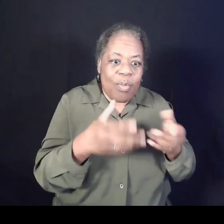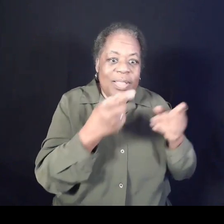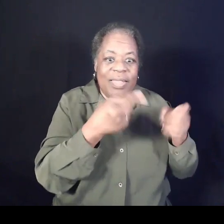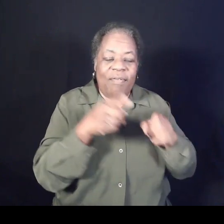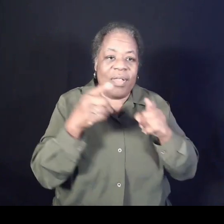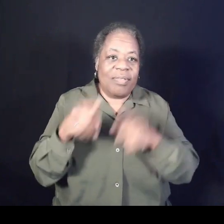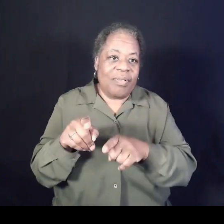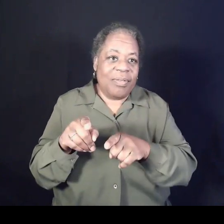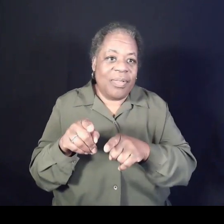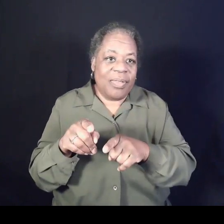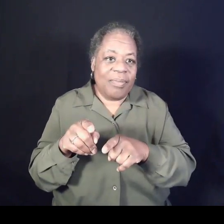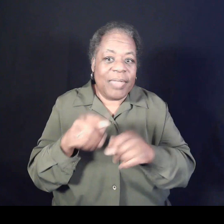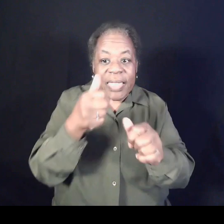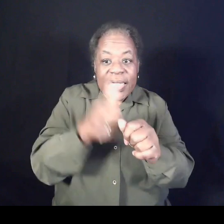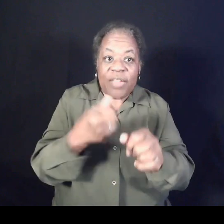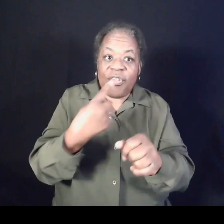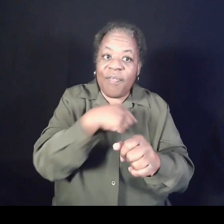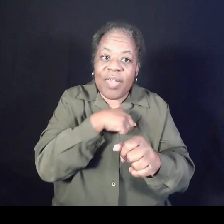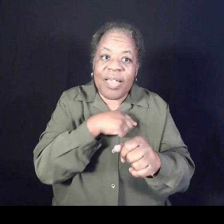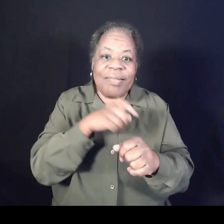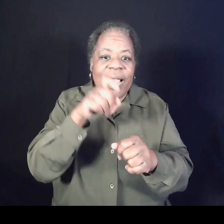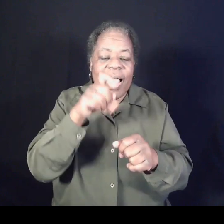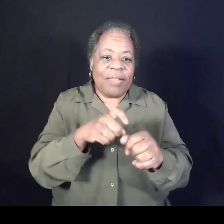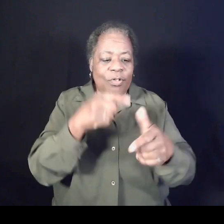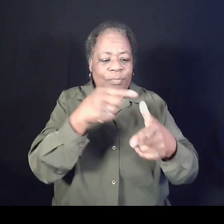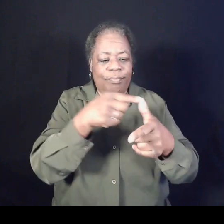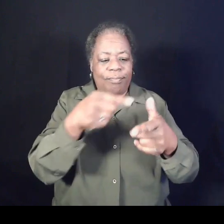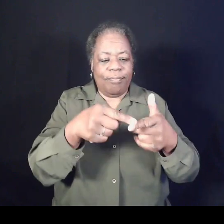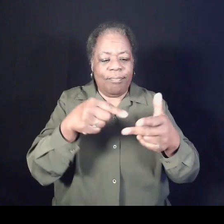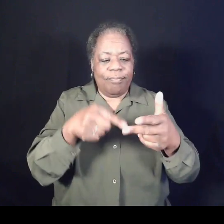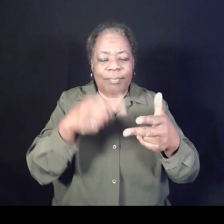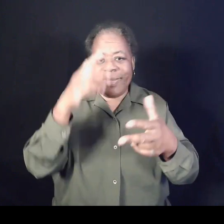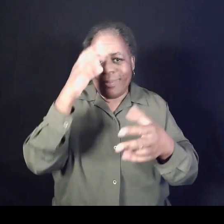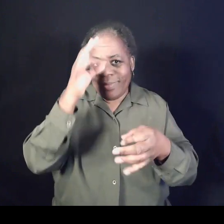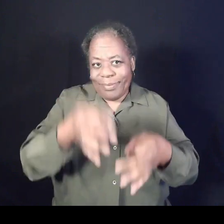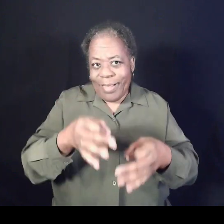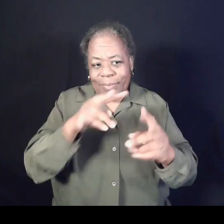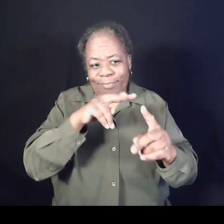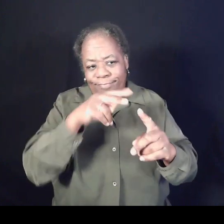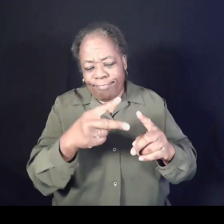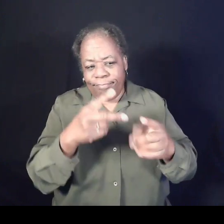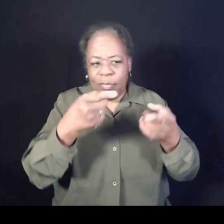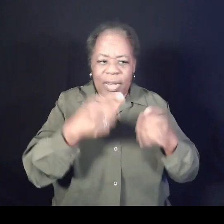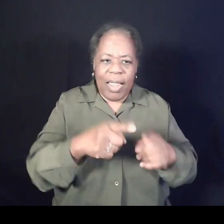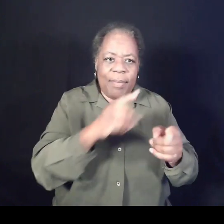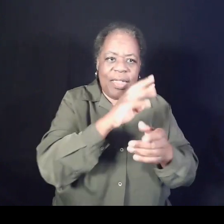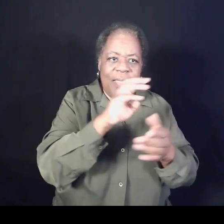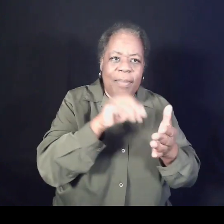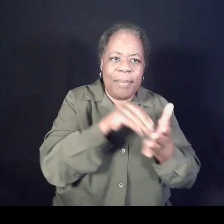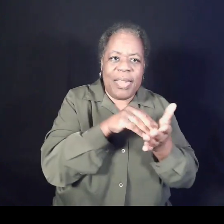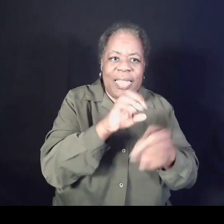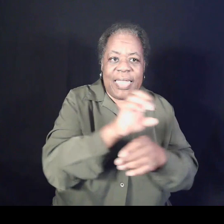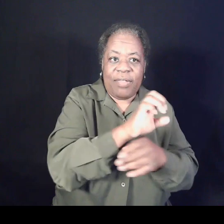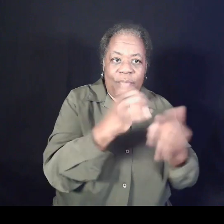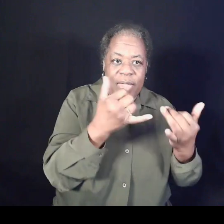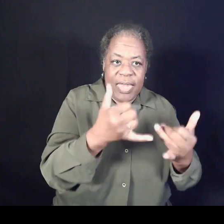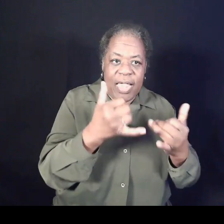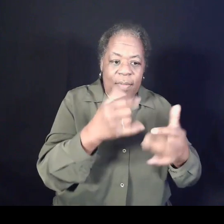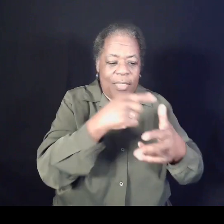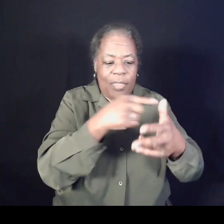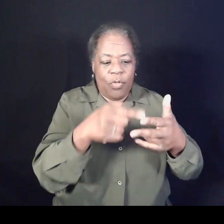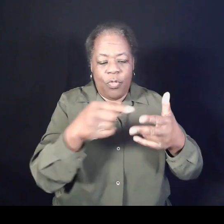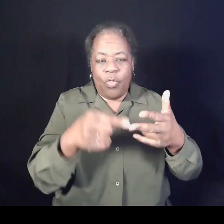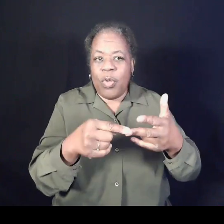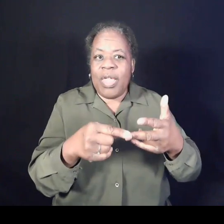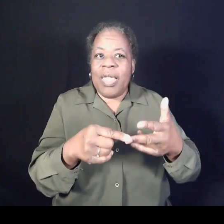So each of us will have to come to our own conclusions and perspectives on what's happening in the Middle East right now. But those three views might help